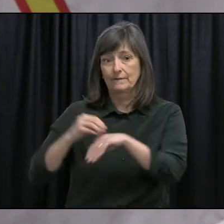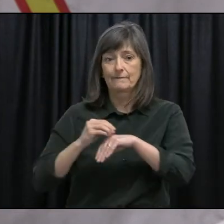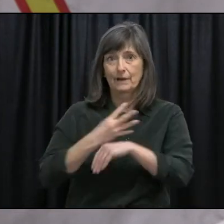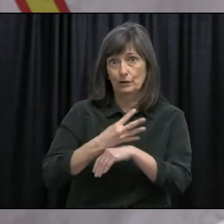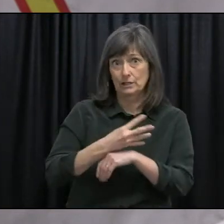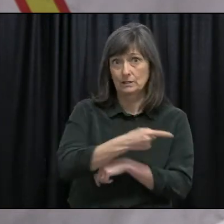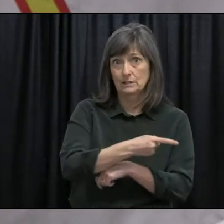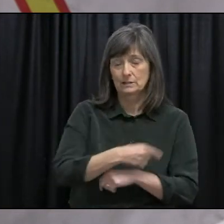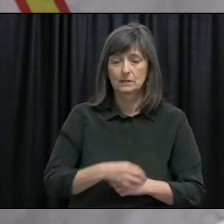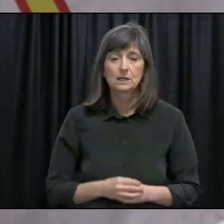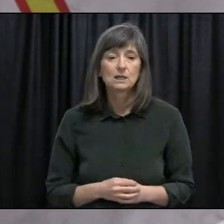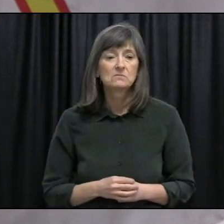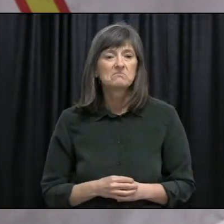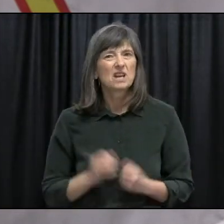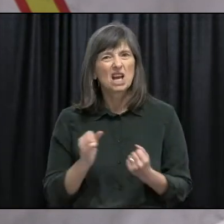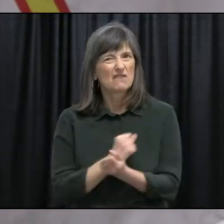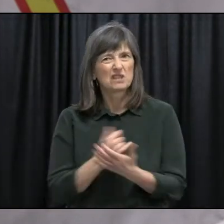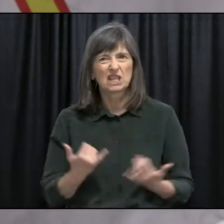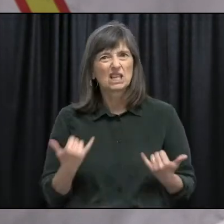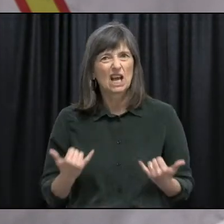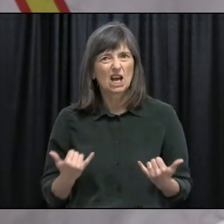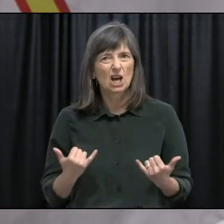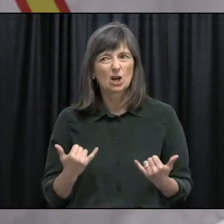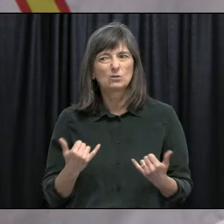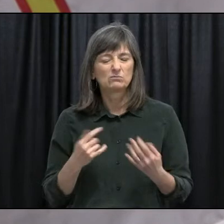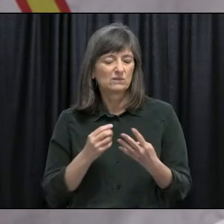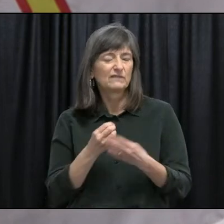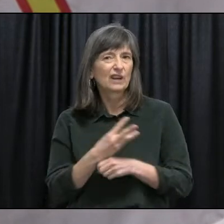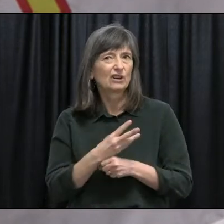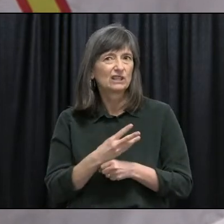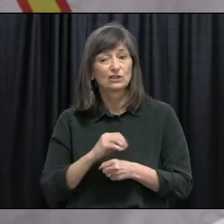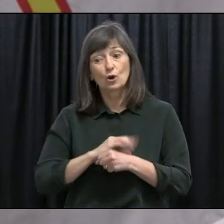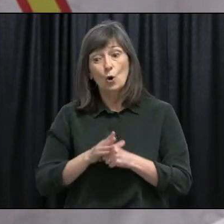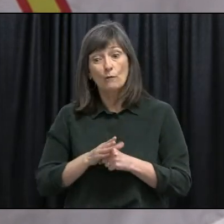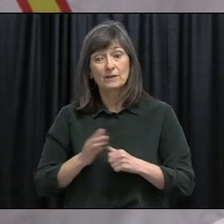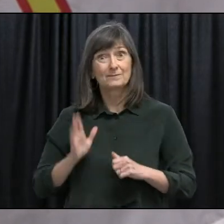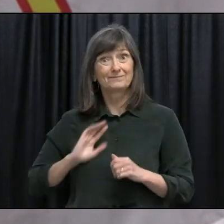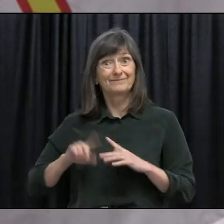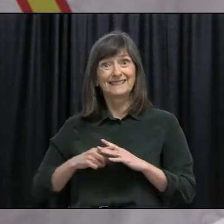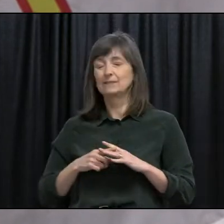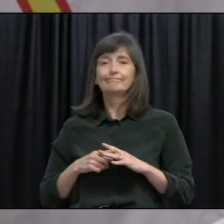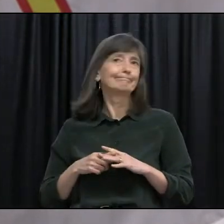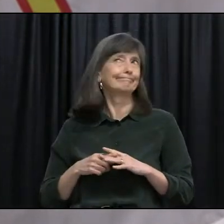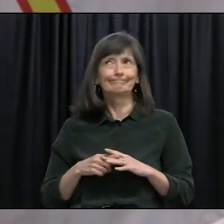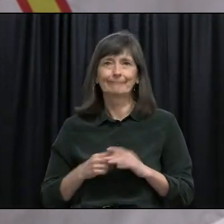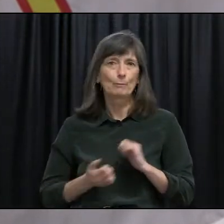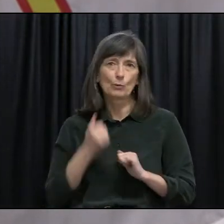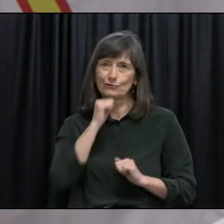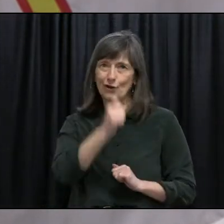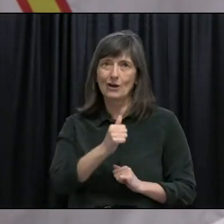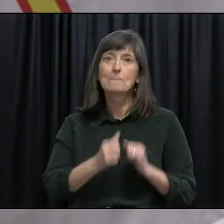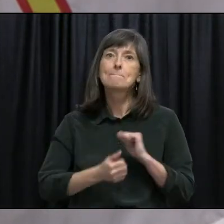And pretty much everything we're getting in the province now is one variant or another. I think out of the last